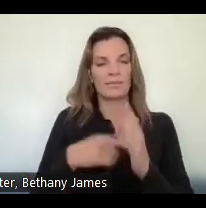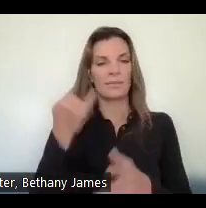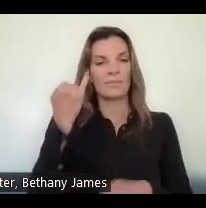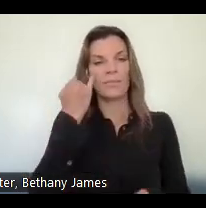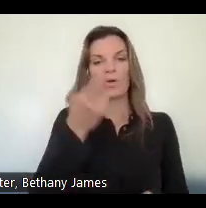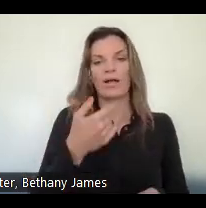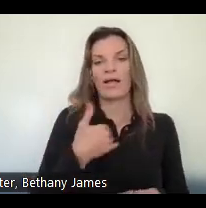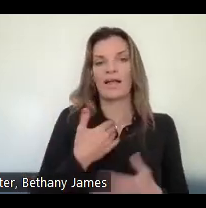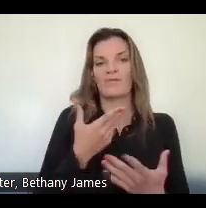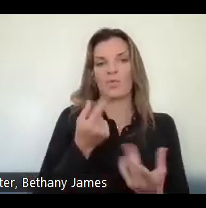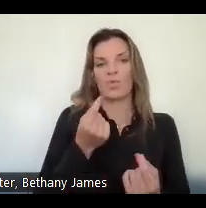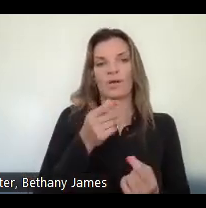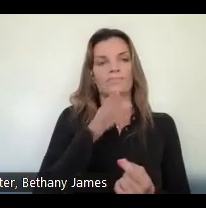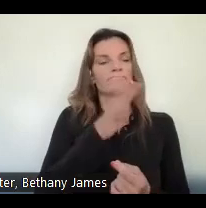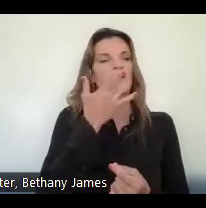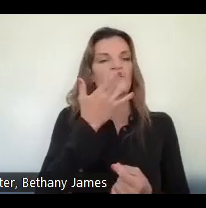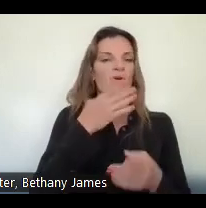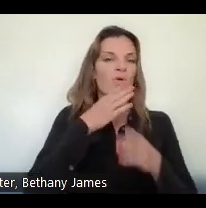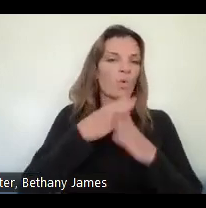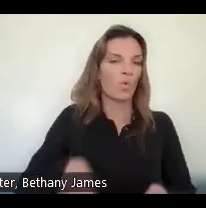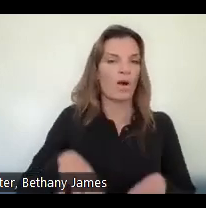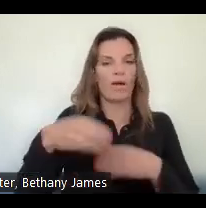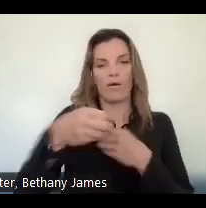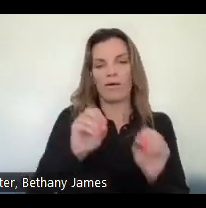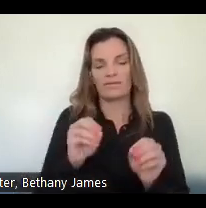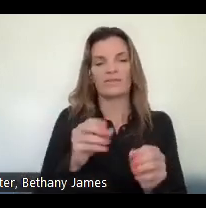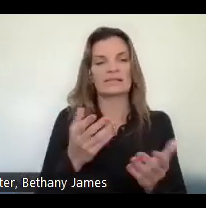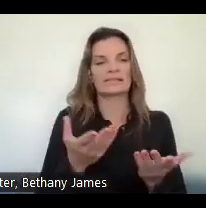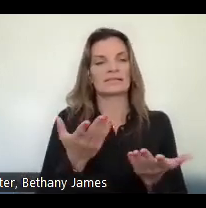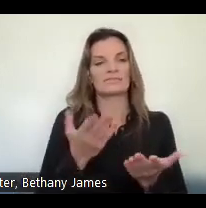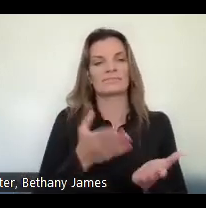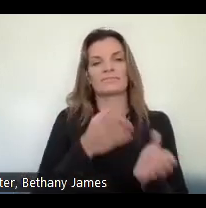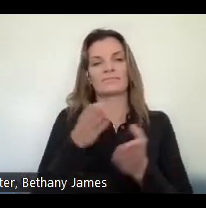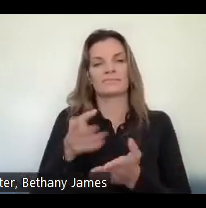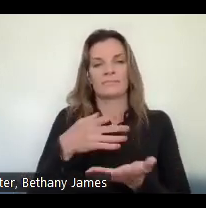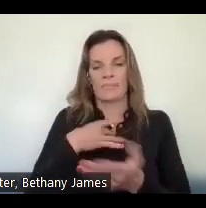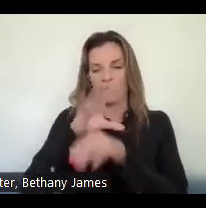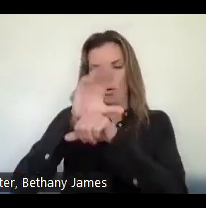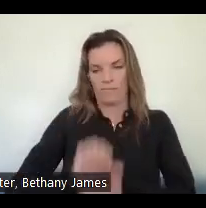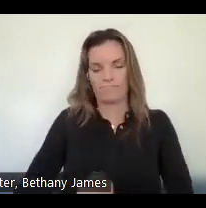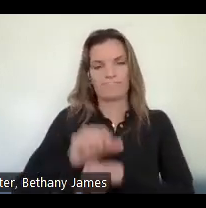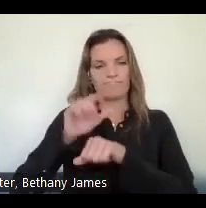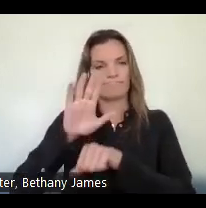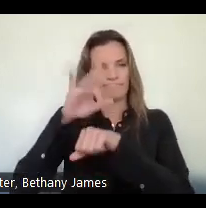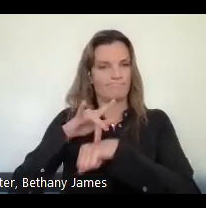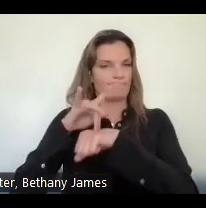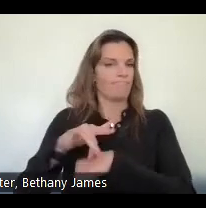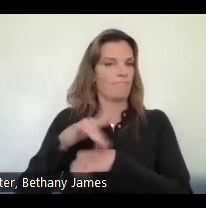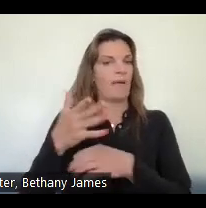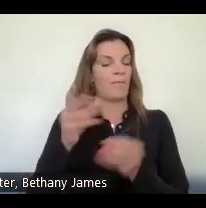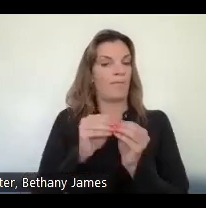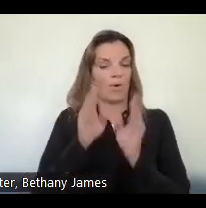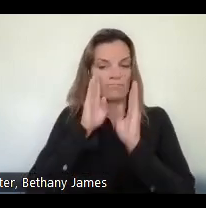sensory preference, they may enjoy working in a quiet office. If they appear ritualistic, they may offer great attention to